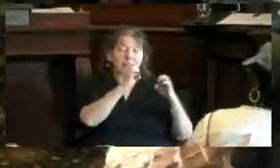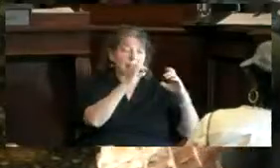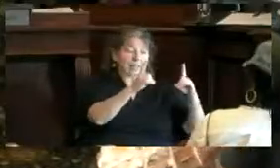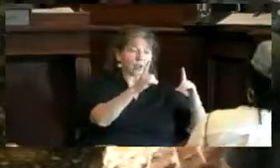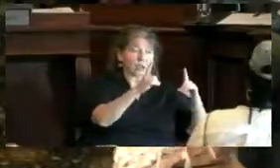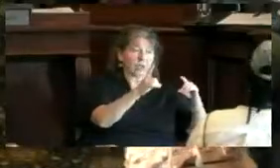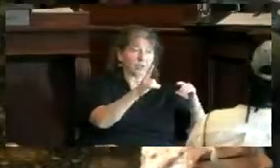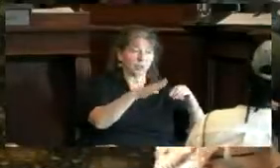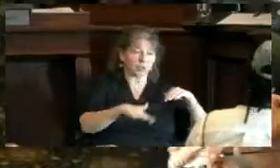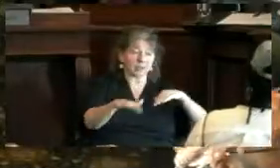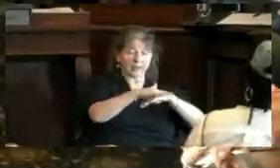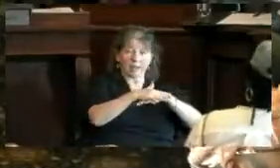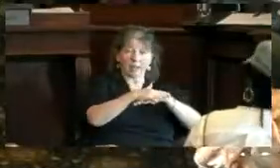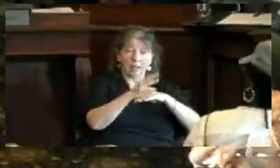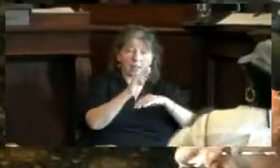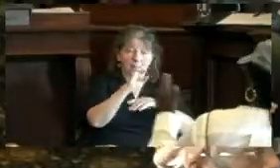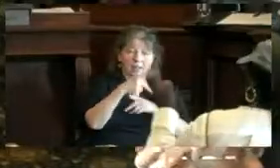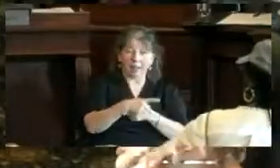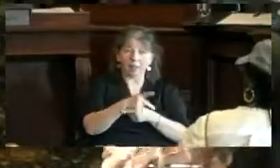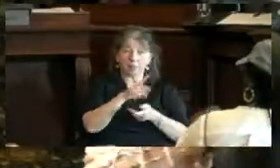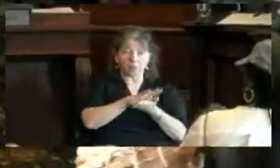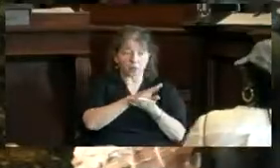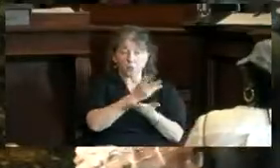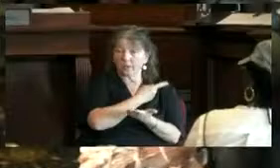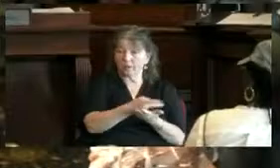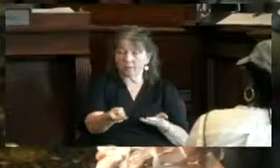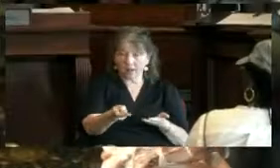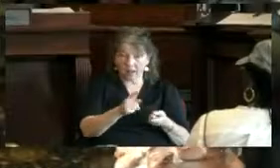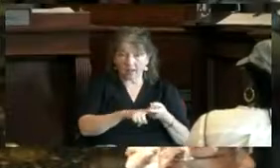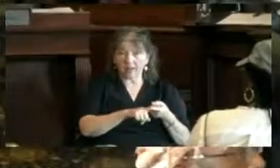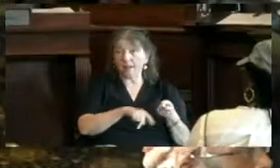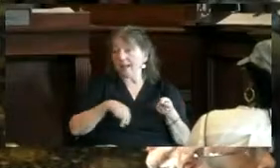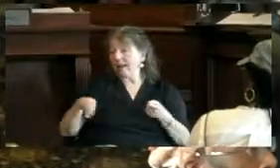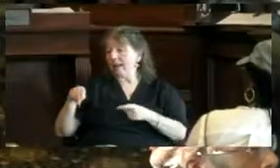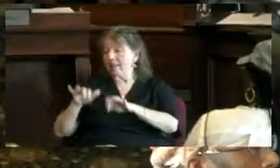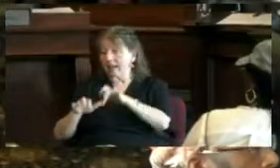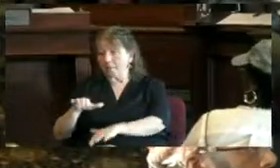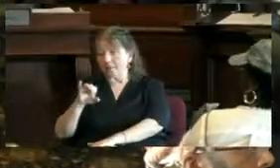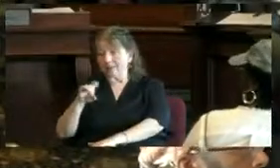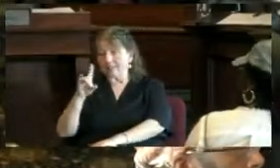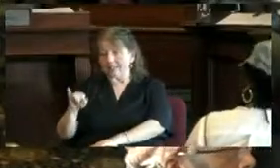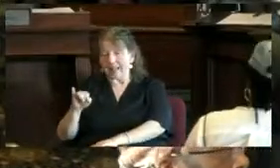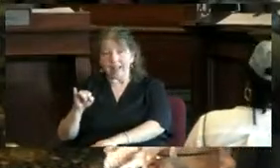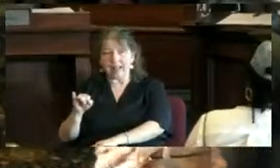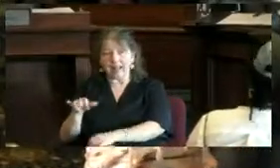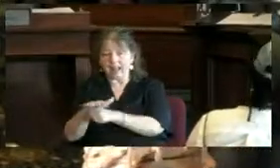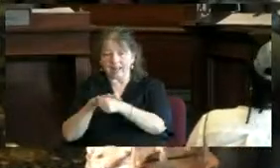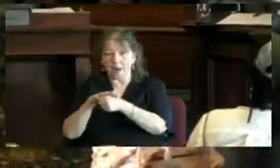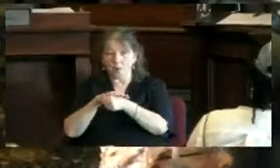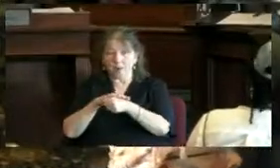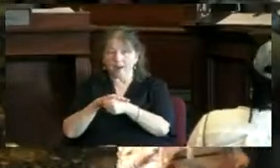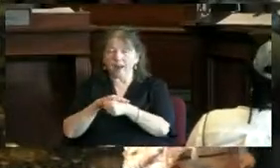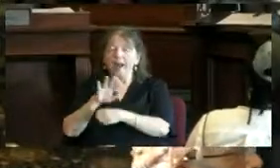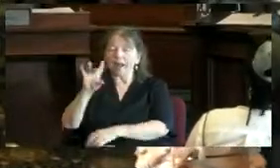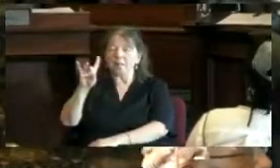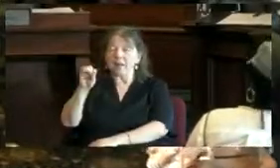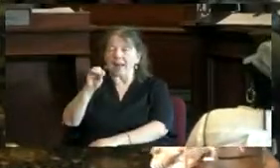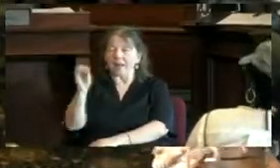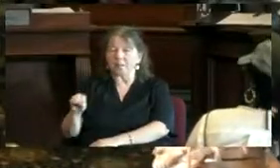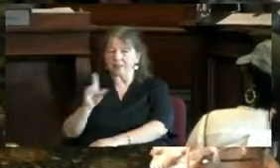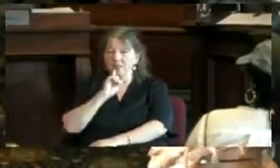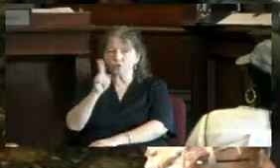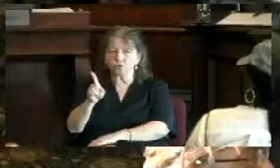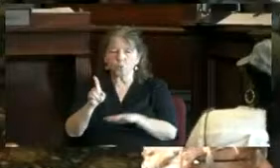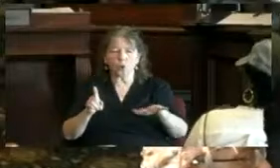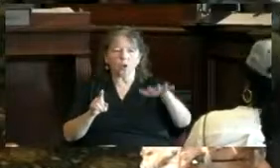education. So just take the schools that are failing, look at it, type in a CDI neighborhood, and I'm 80% certain the